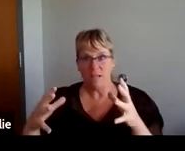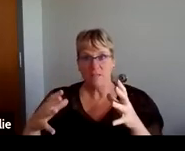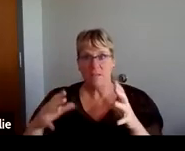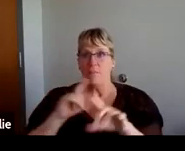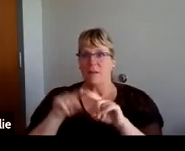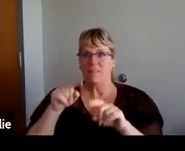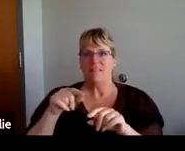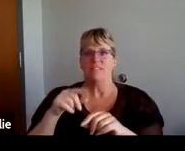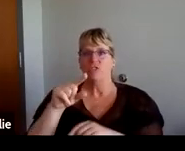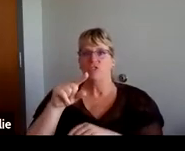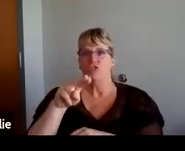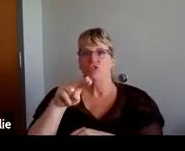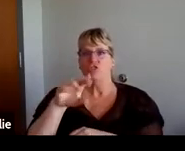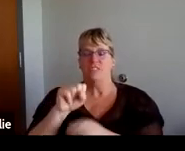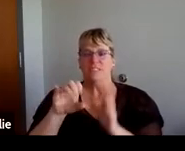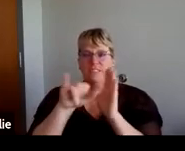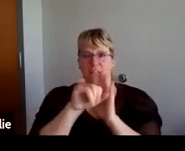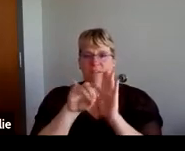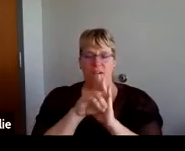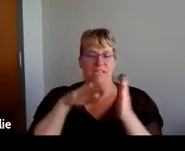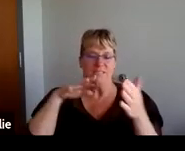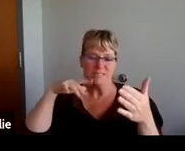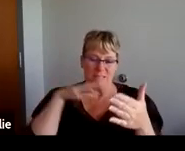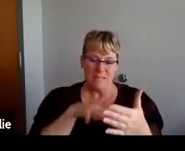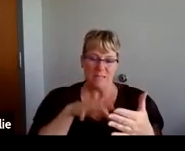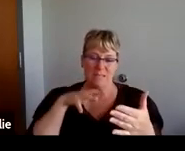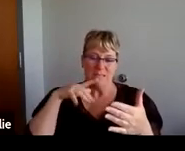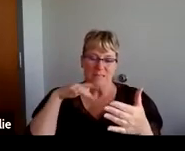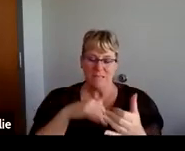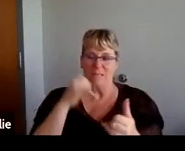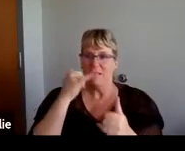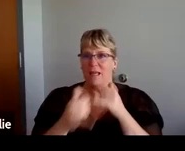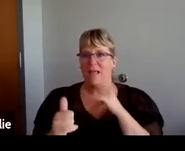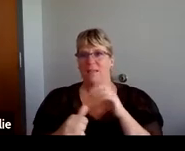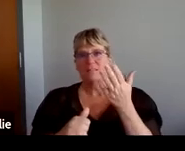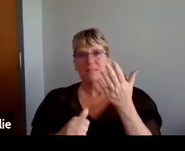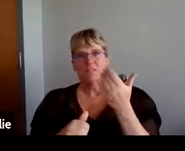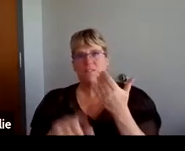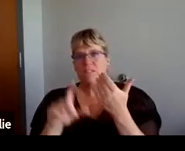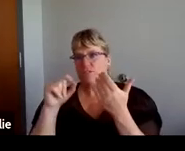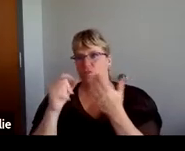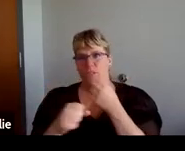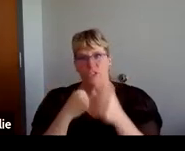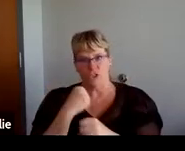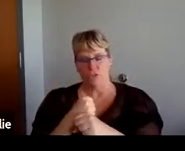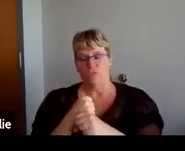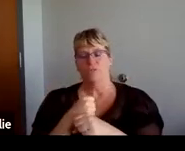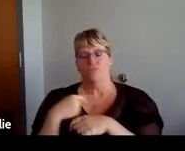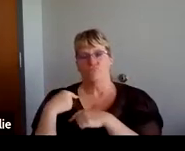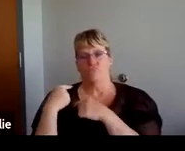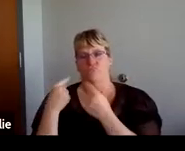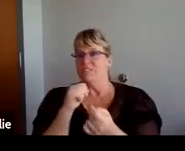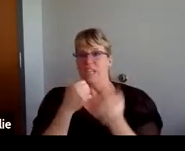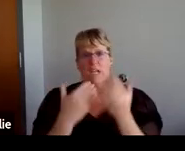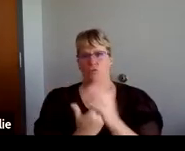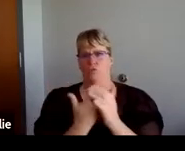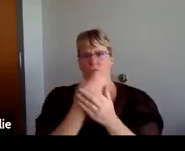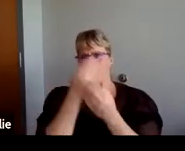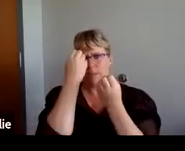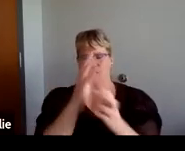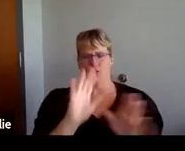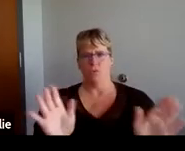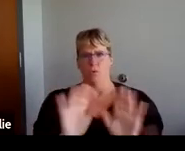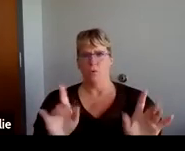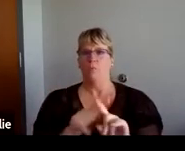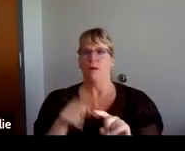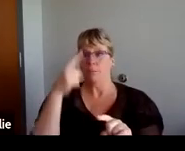genes have been identified and studied extensively over the past 15 to 20 years. So it's not new, but in mental